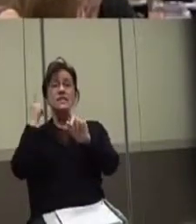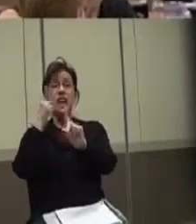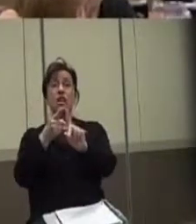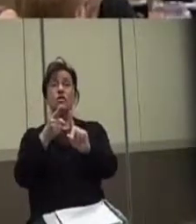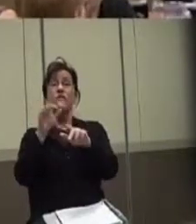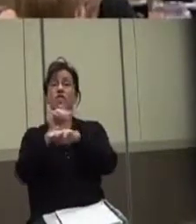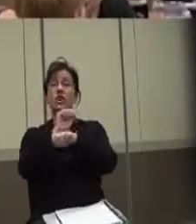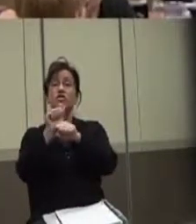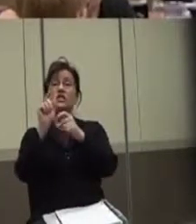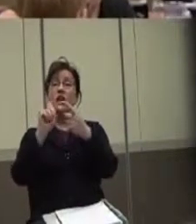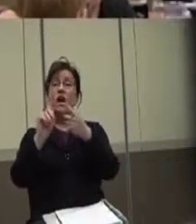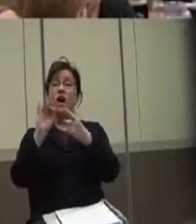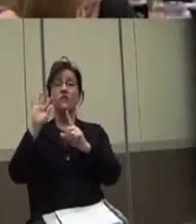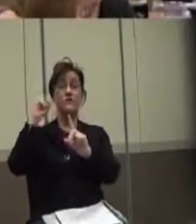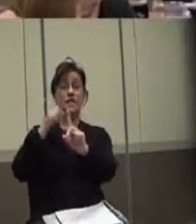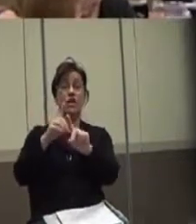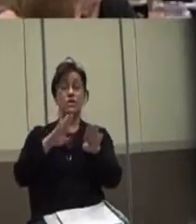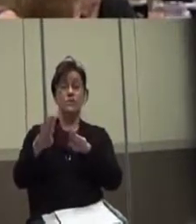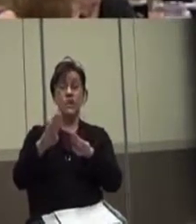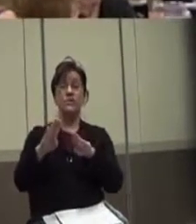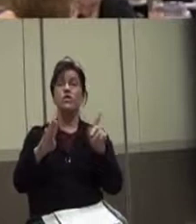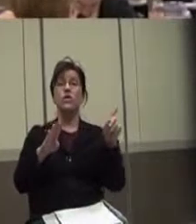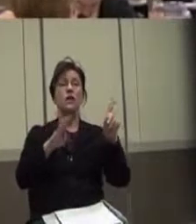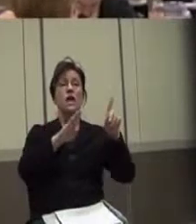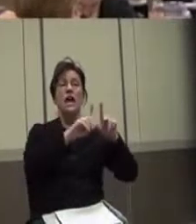Non-compliant. Non-compliant.